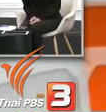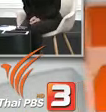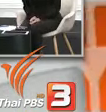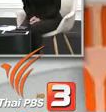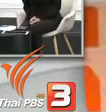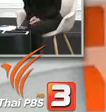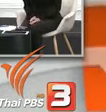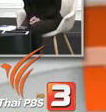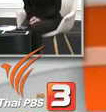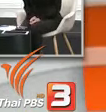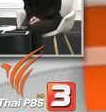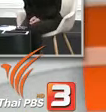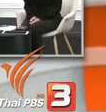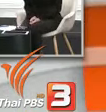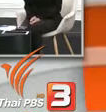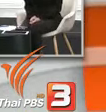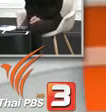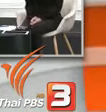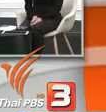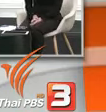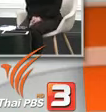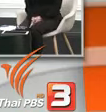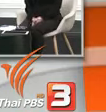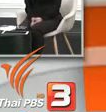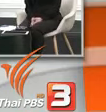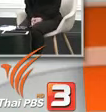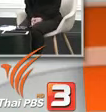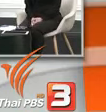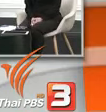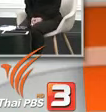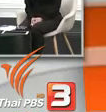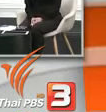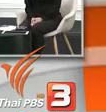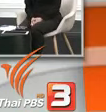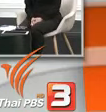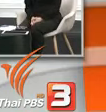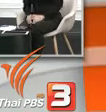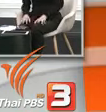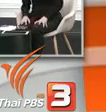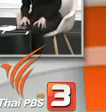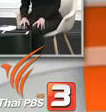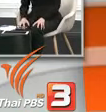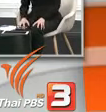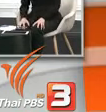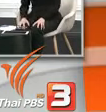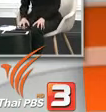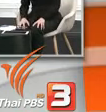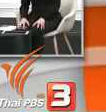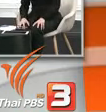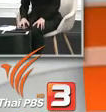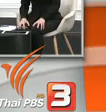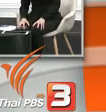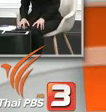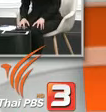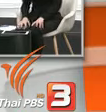So it's a choice between General Prayut Chan-o-cha, the incumbent Prime Minister, and